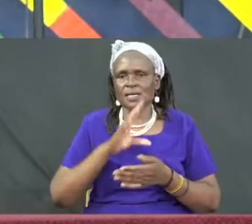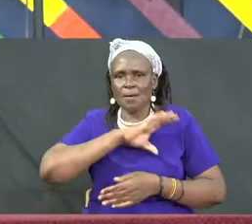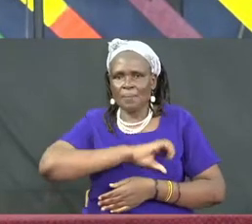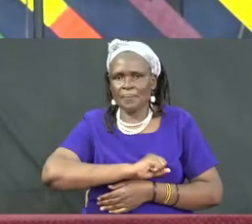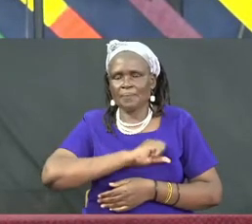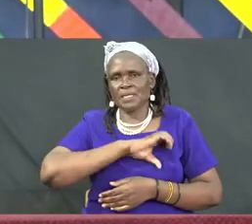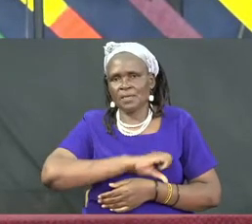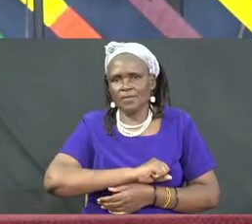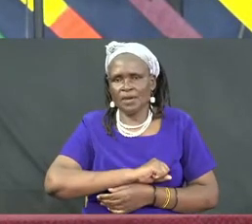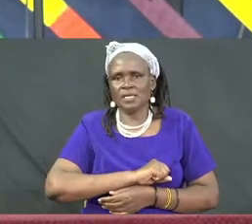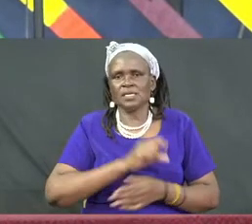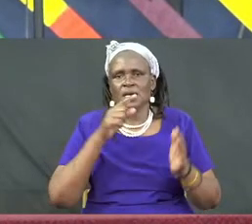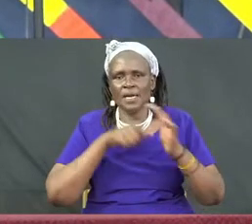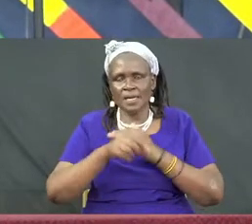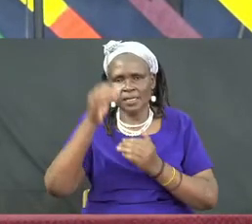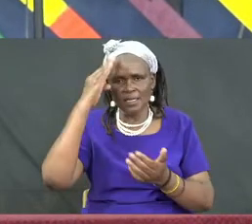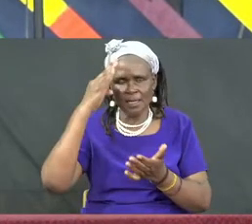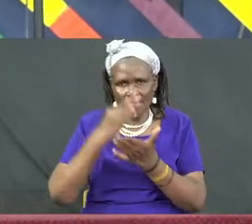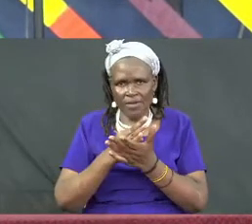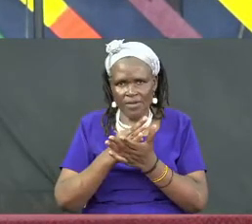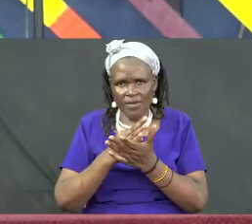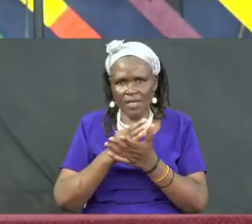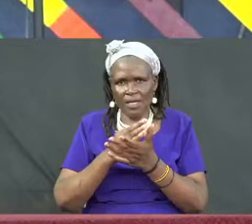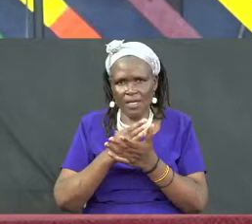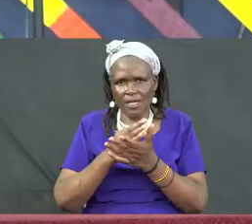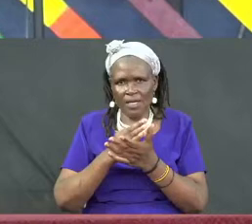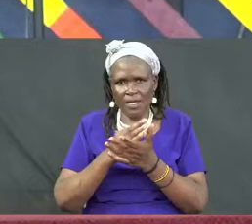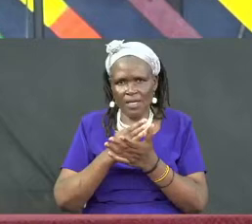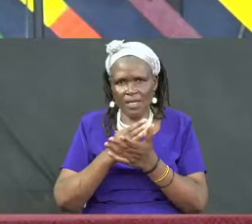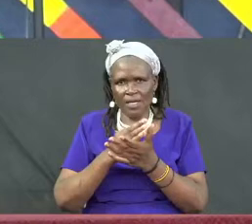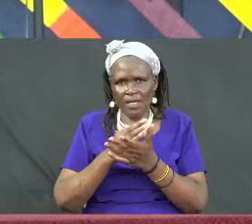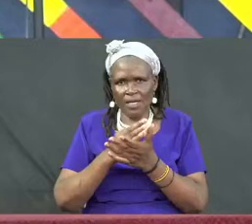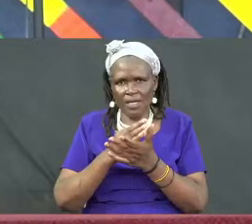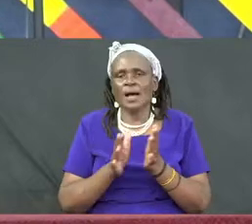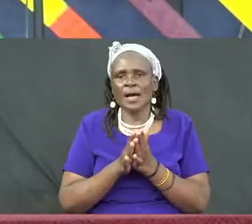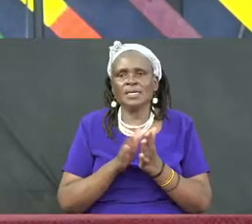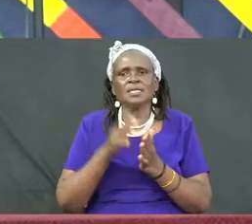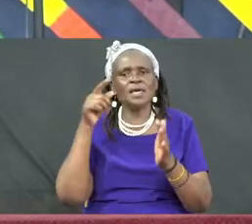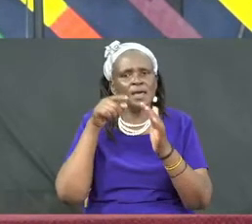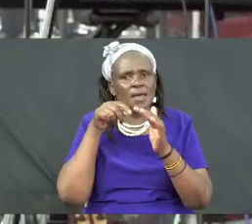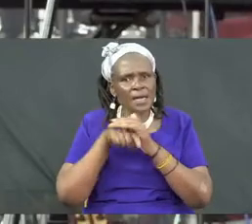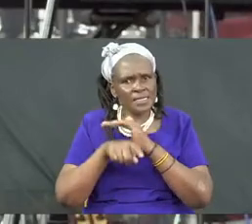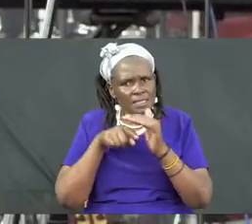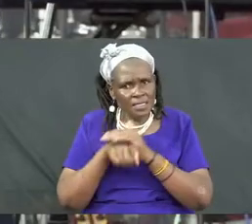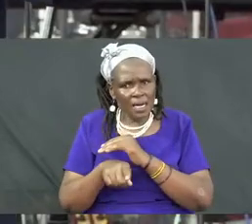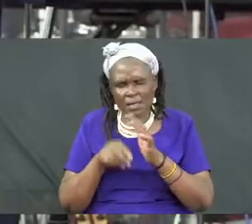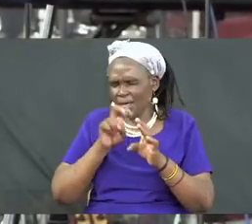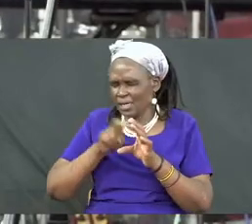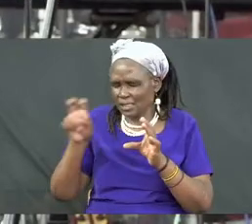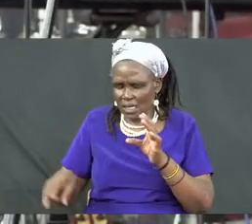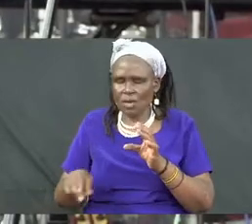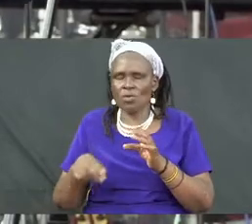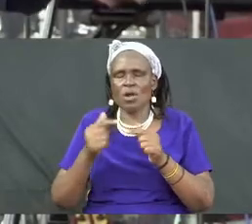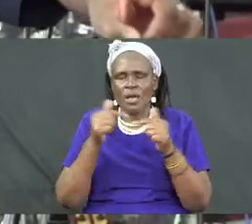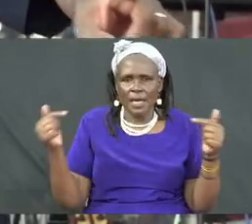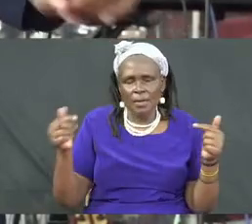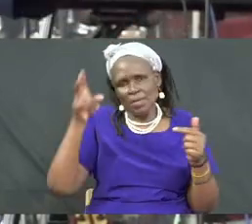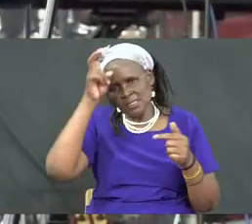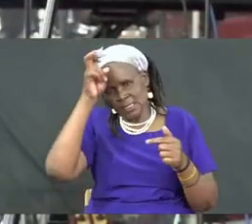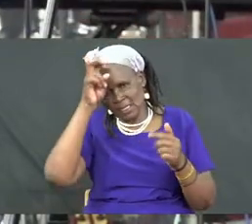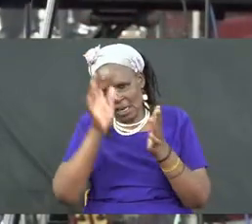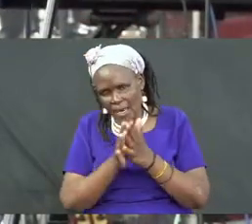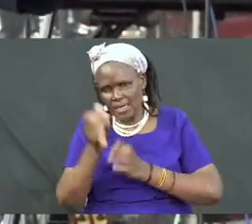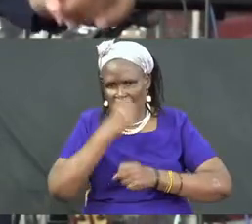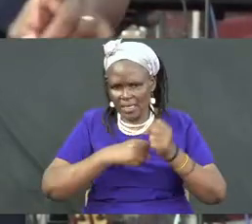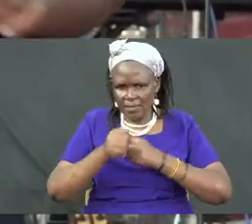Perseverance in the face of trouble. The external enemy, Satan and his activities and